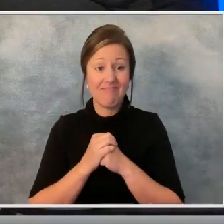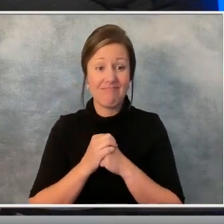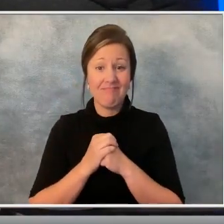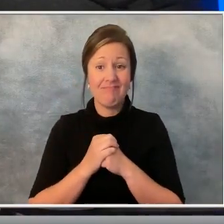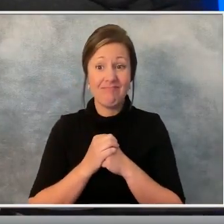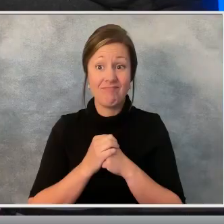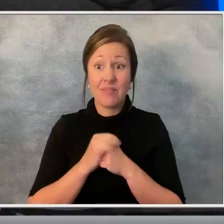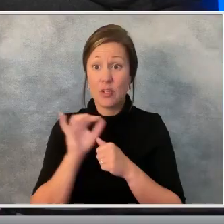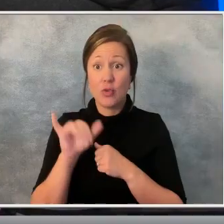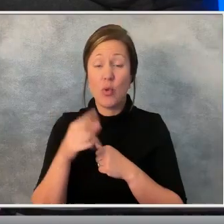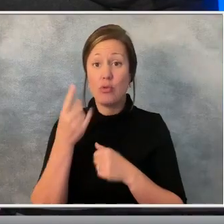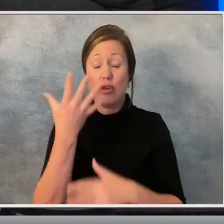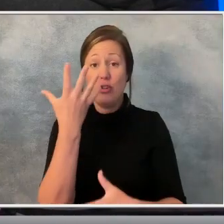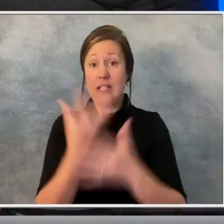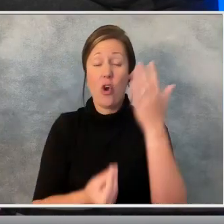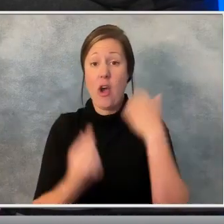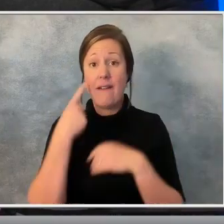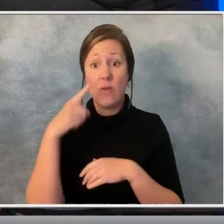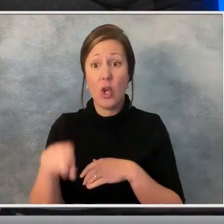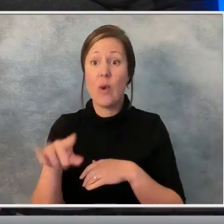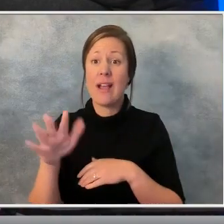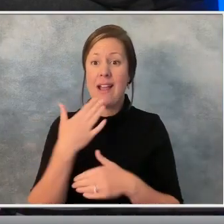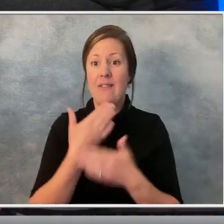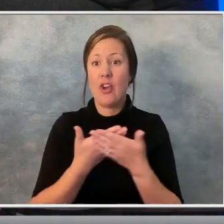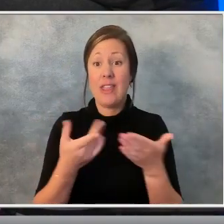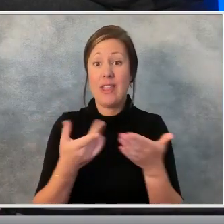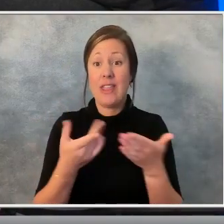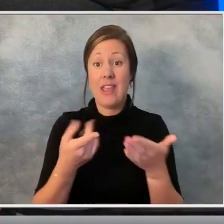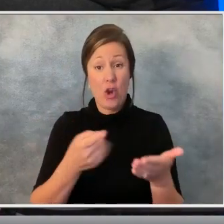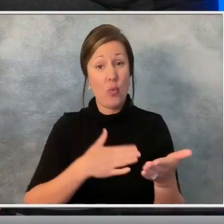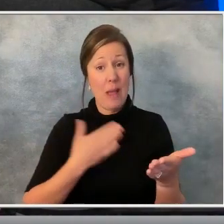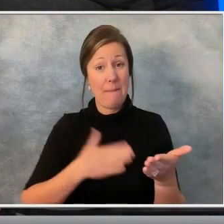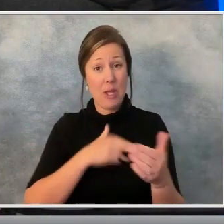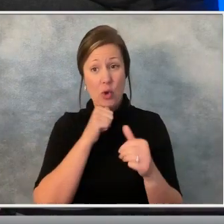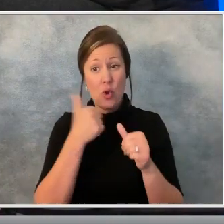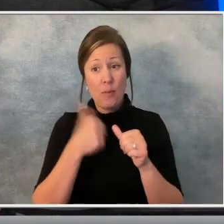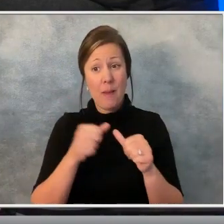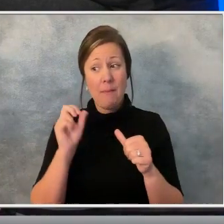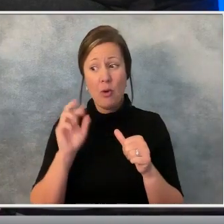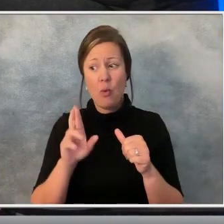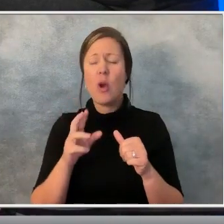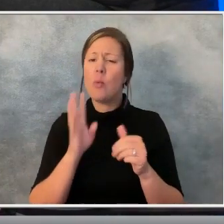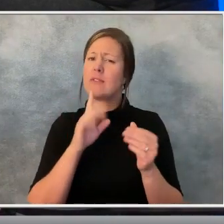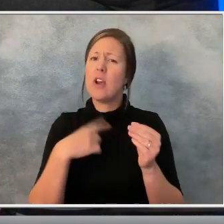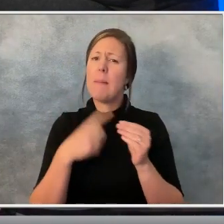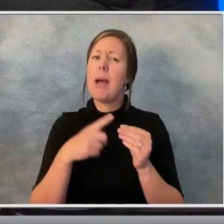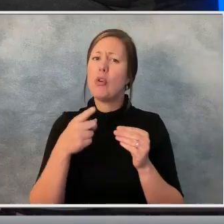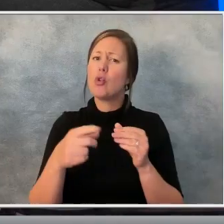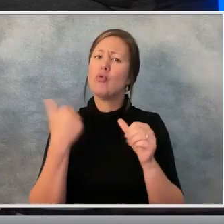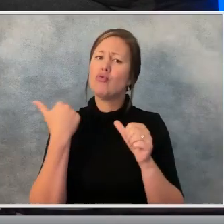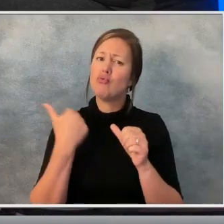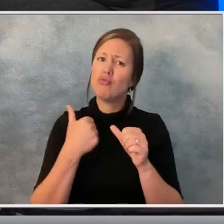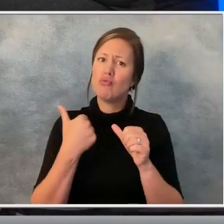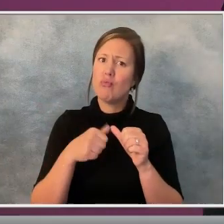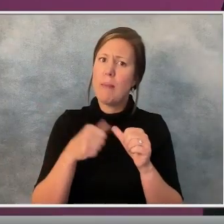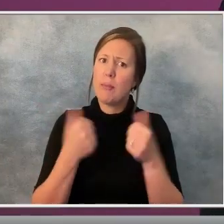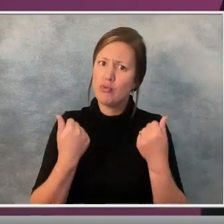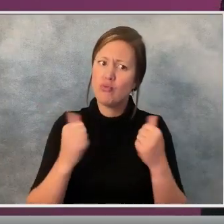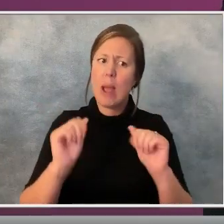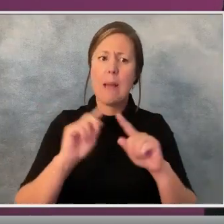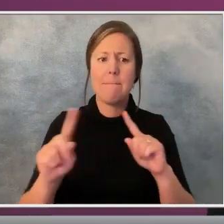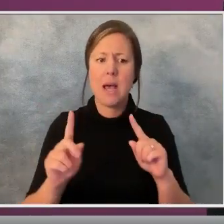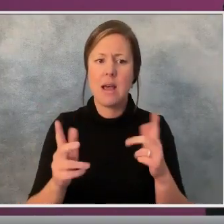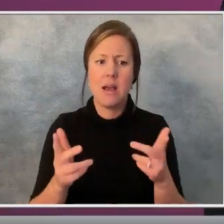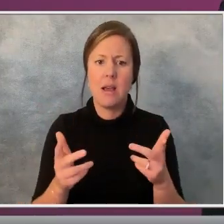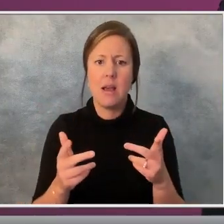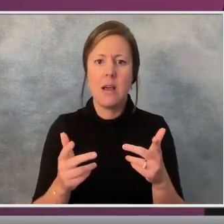gone, which is kind of a good thing. Are you glad you don't remember? You've talked about trying to remember, Well, but some of it,